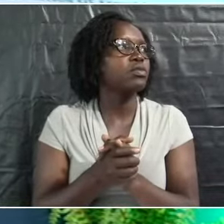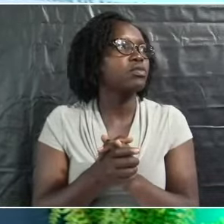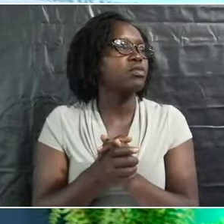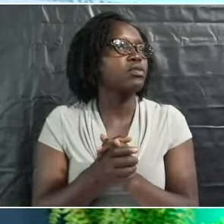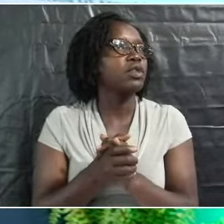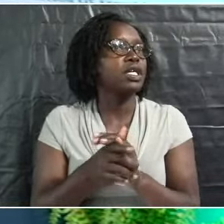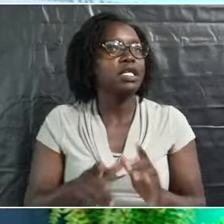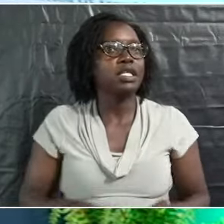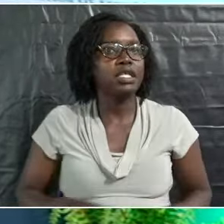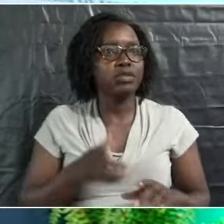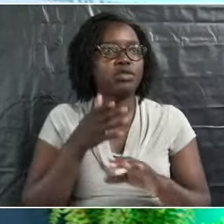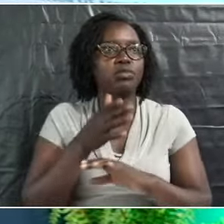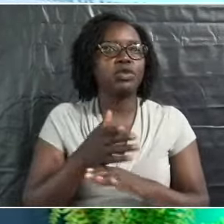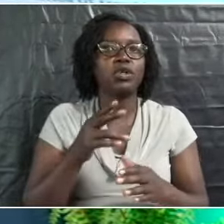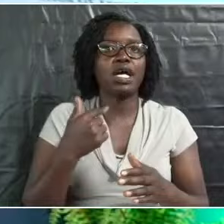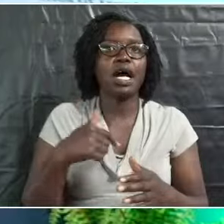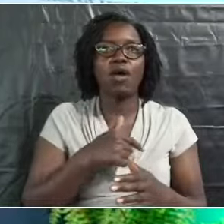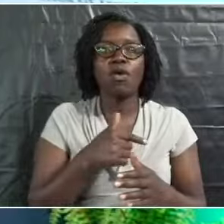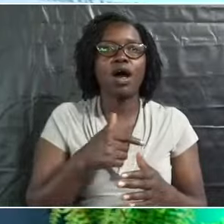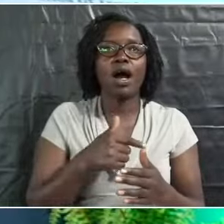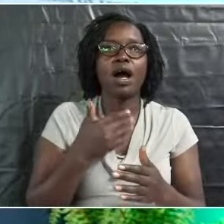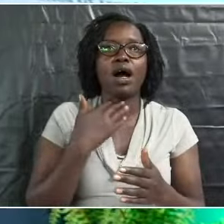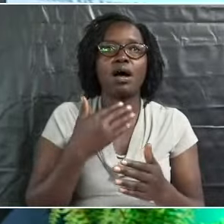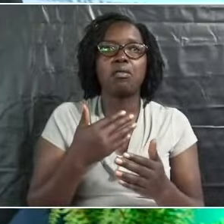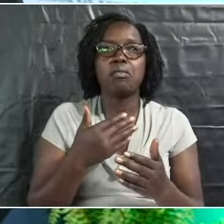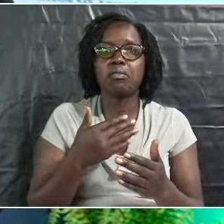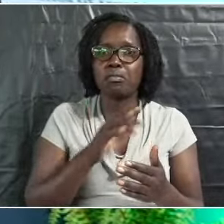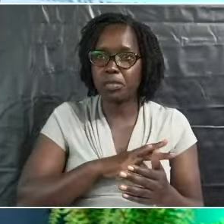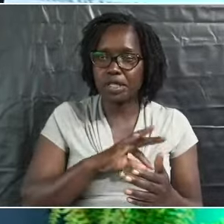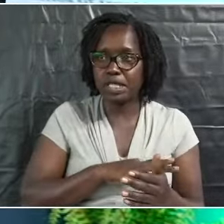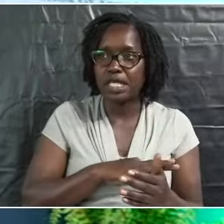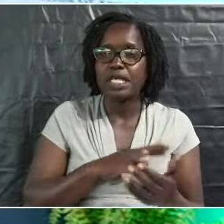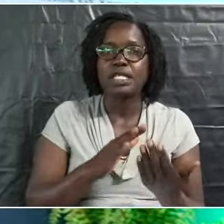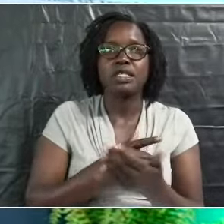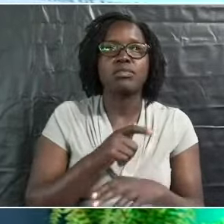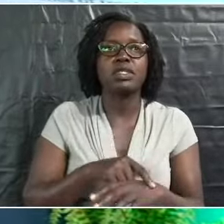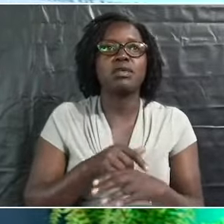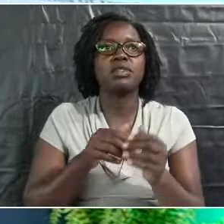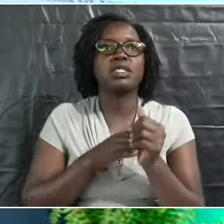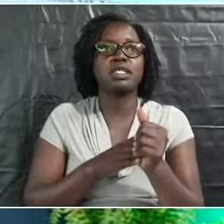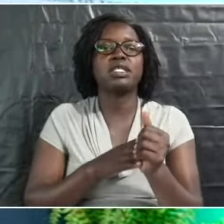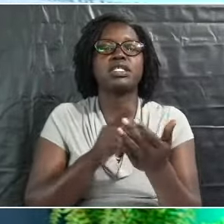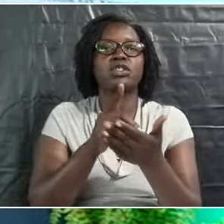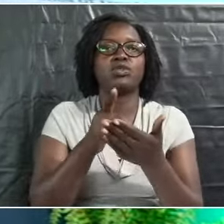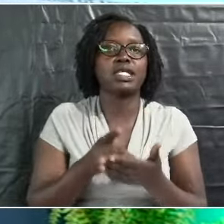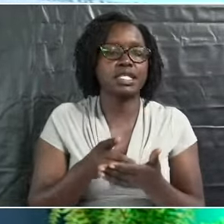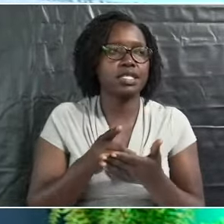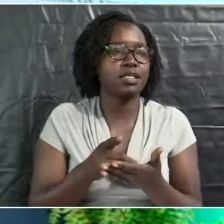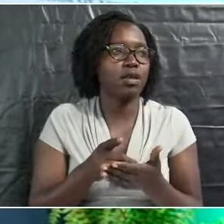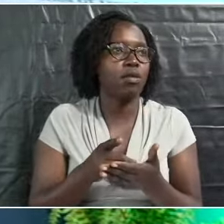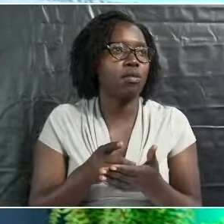living beyond our means oftentimes tempts us to go into debt.